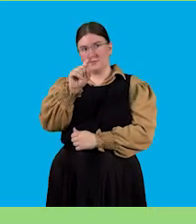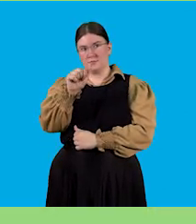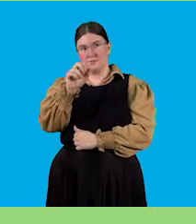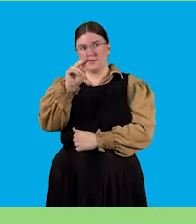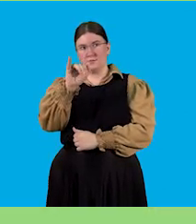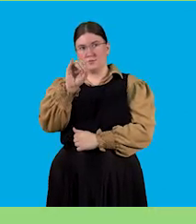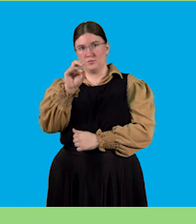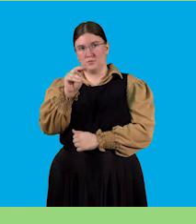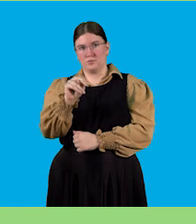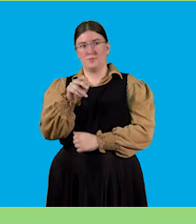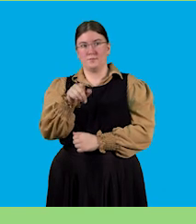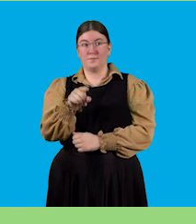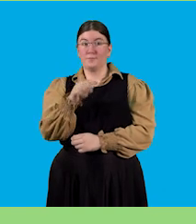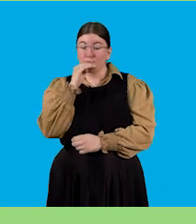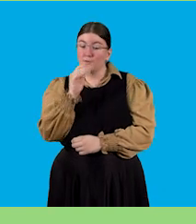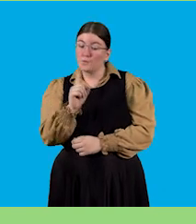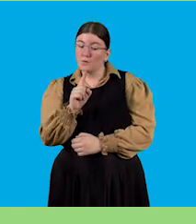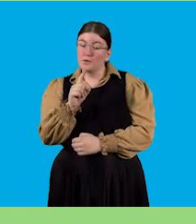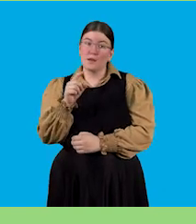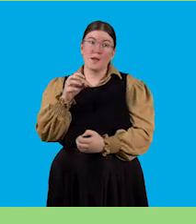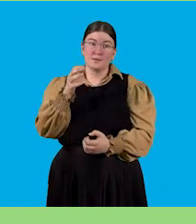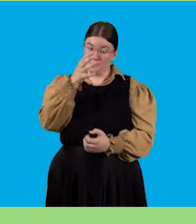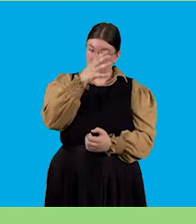you will have a sperm cell and an egg